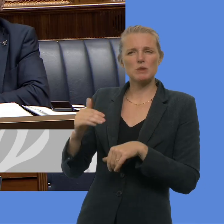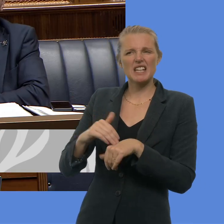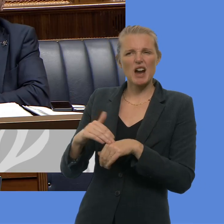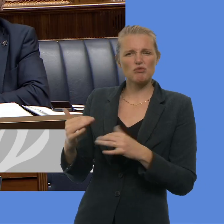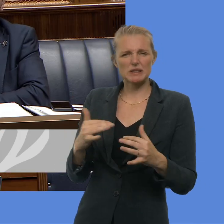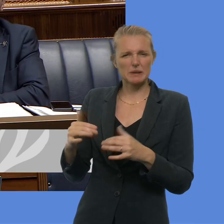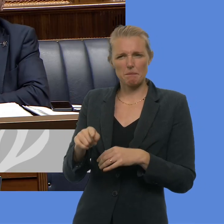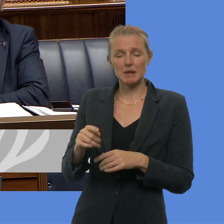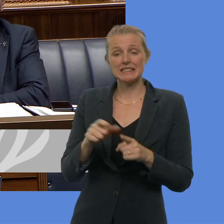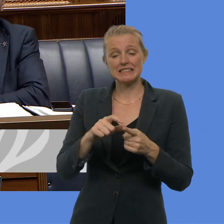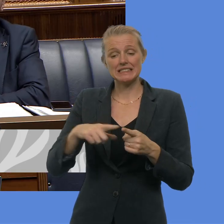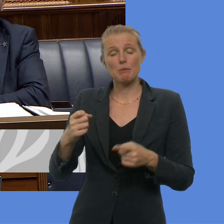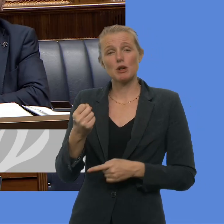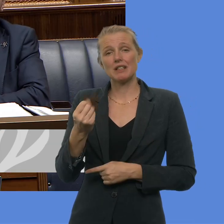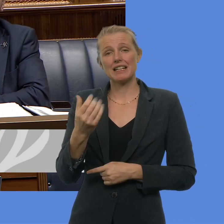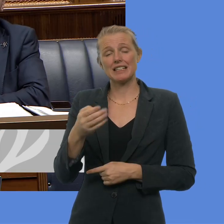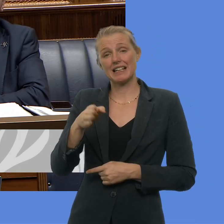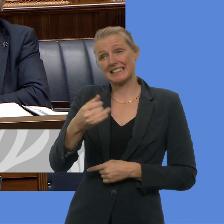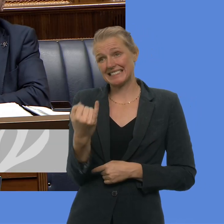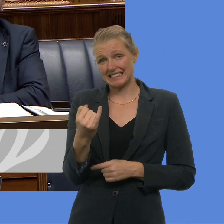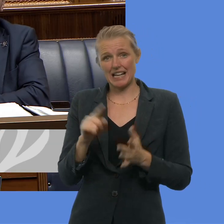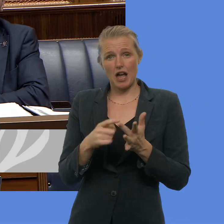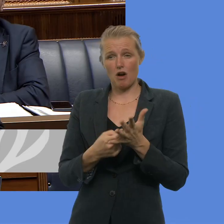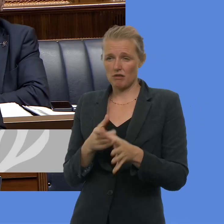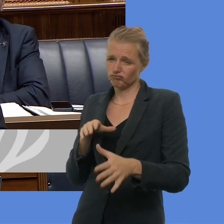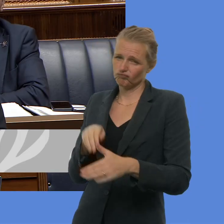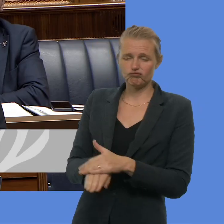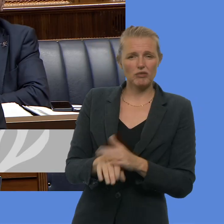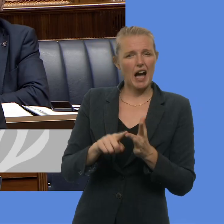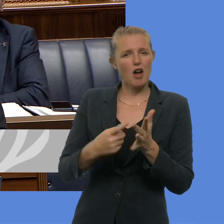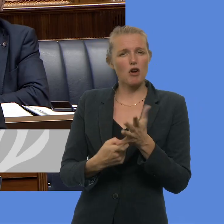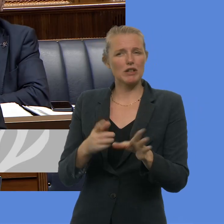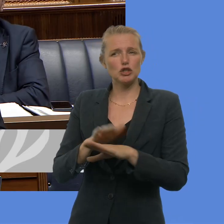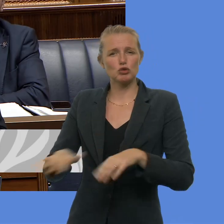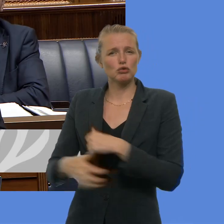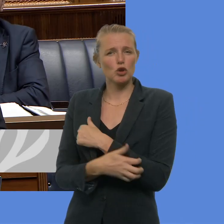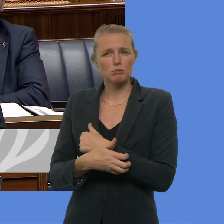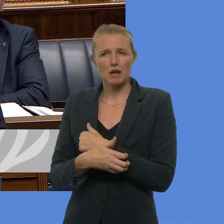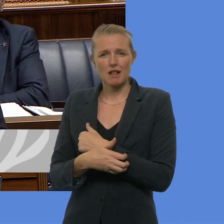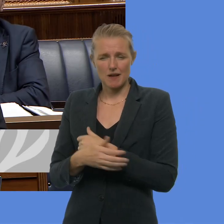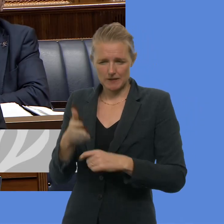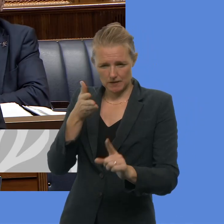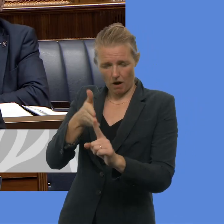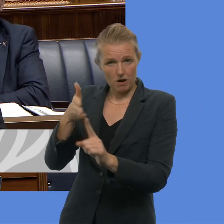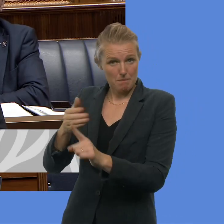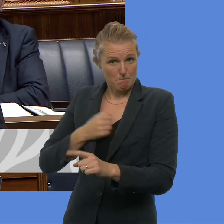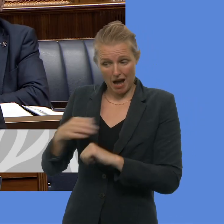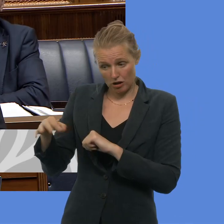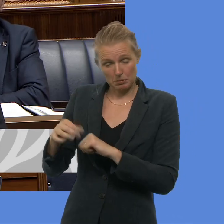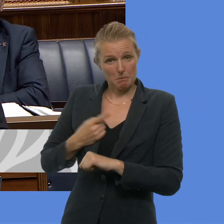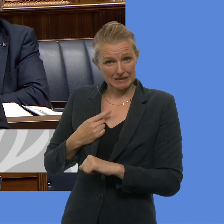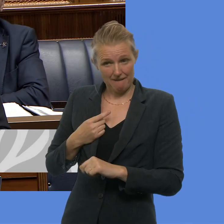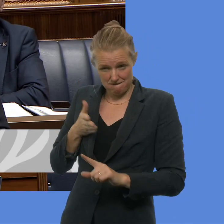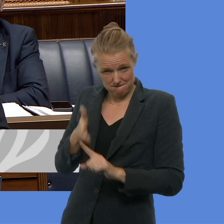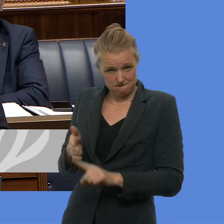In December 1996, the IRA came into the Royal Victoria Children's Hospital to target both my husband and